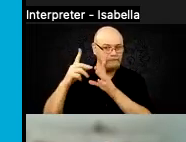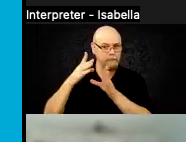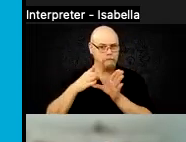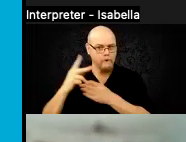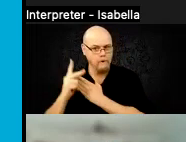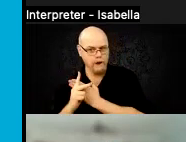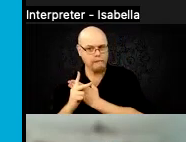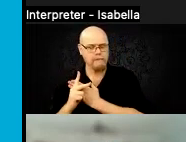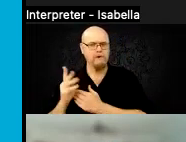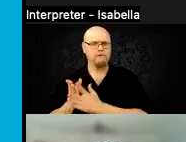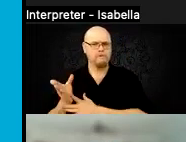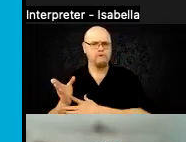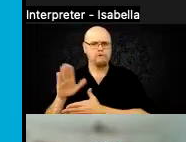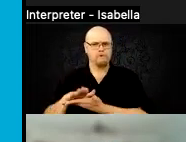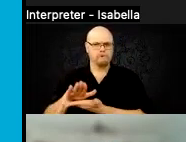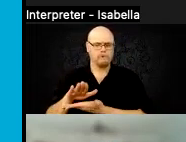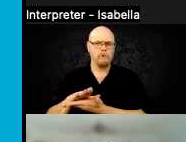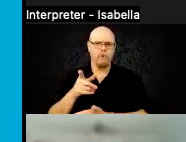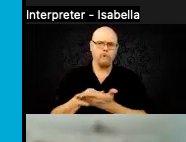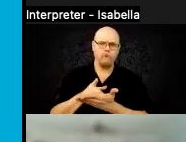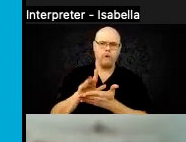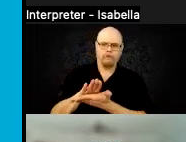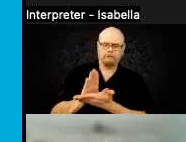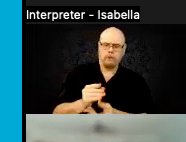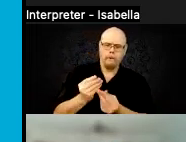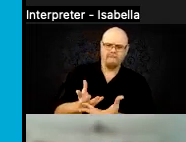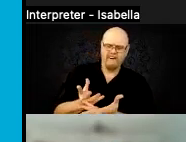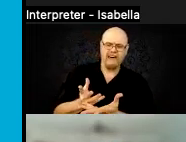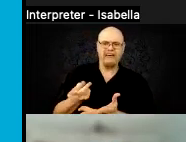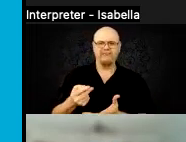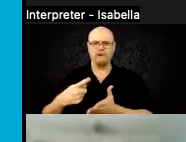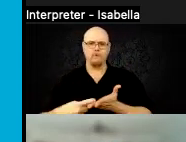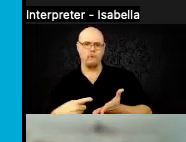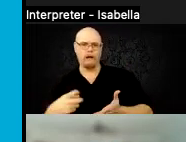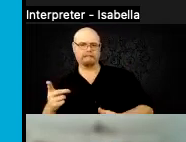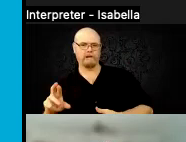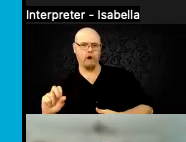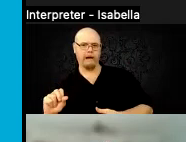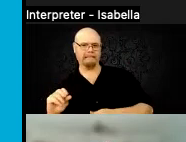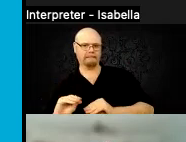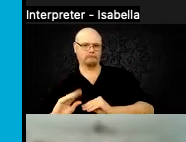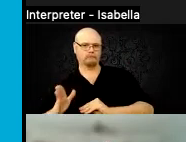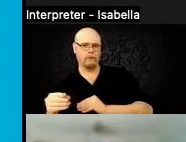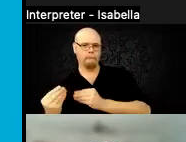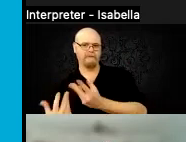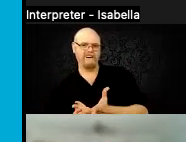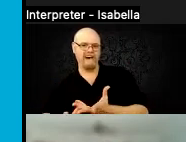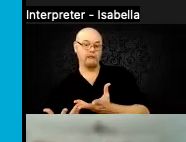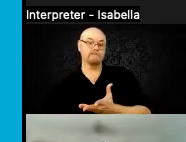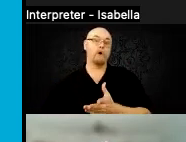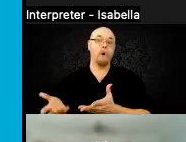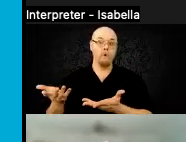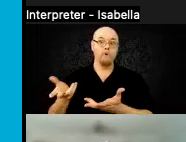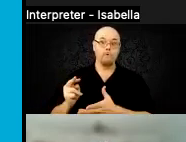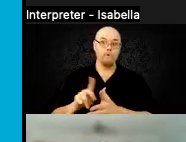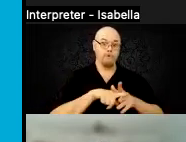through school, right, what school is going to provide and what DRS is going to provide. We want to make sure that that's clear on the IPE.